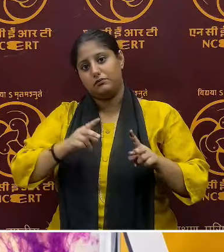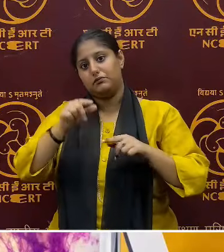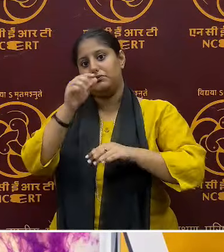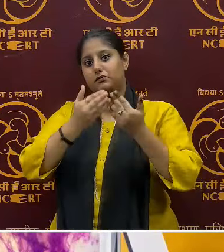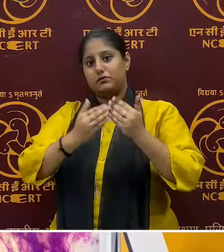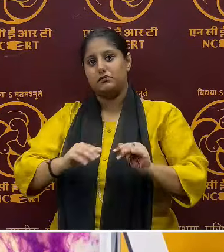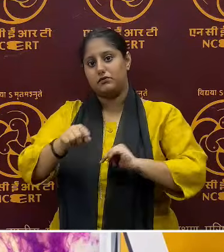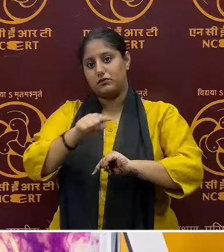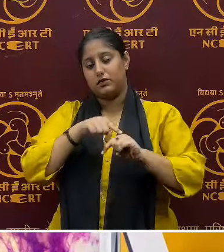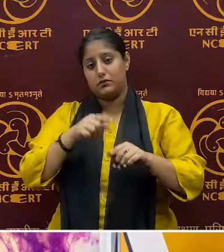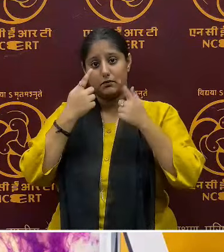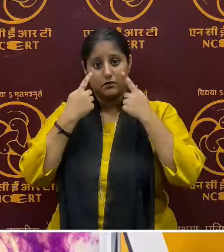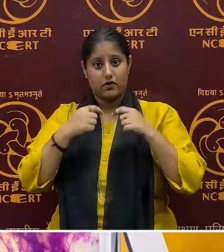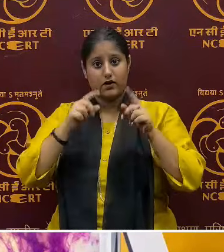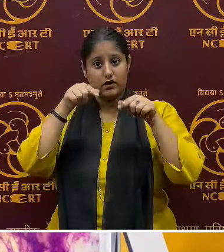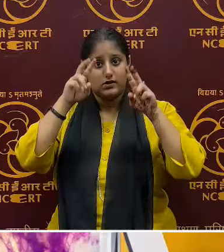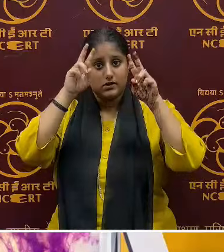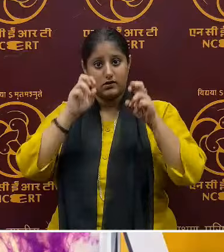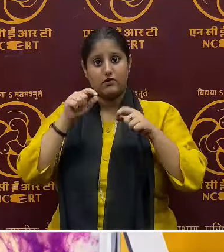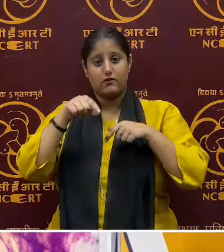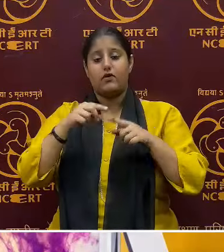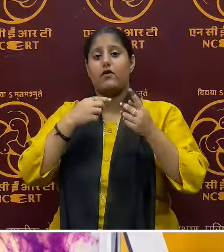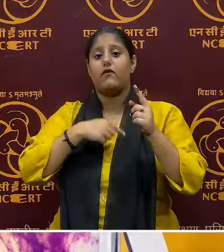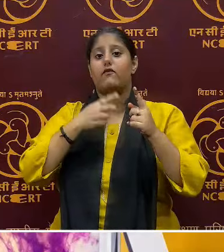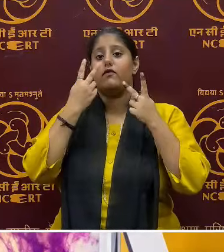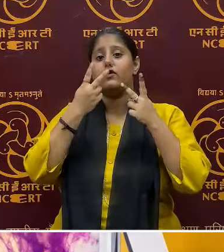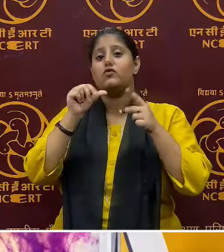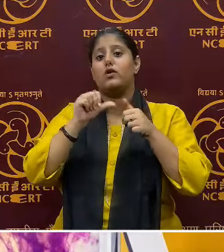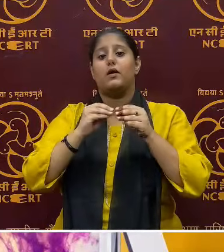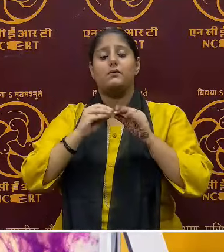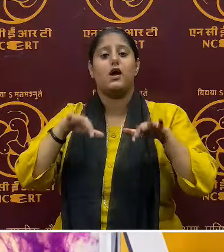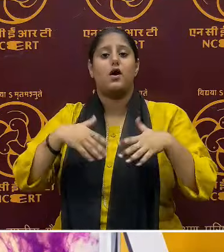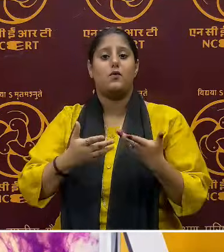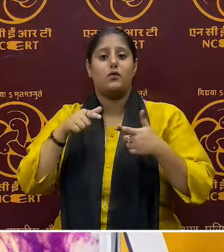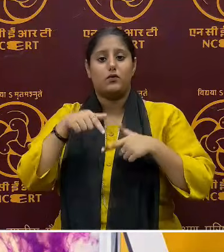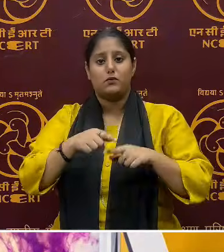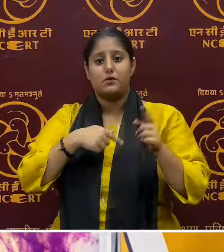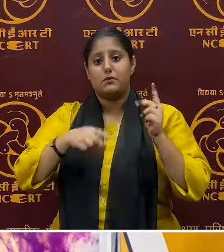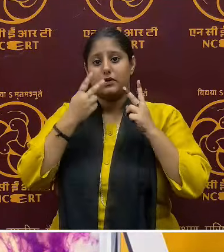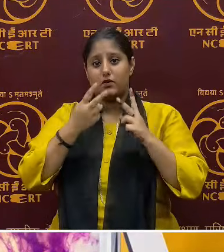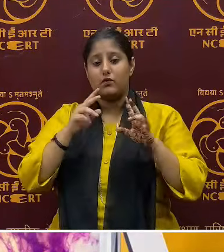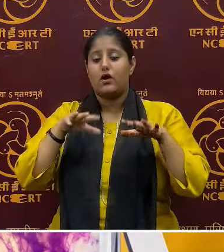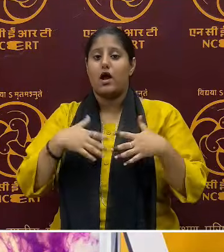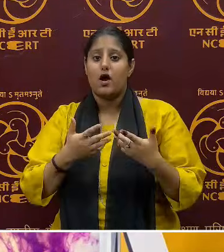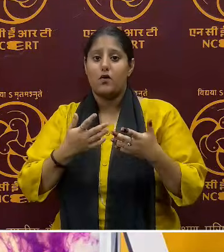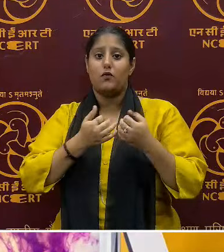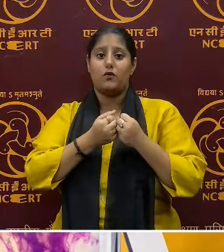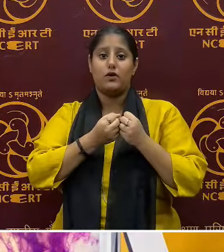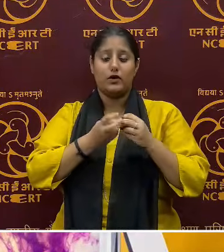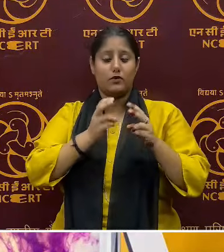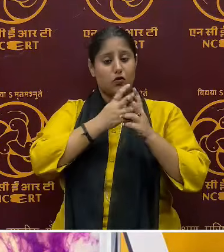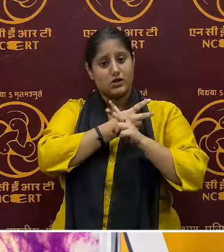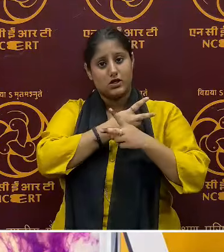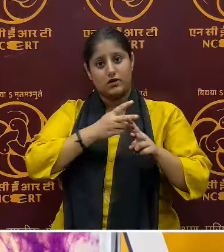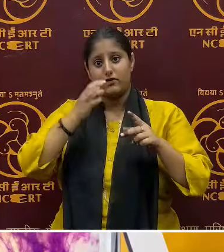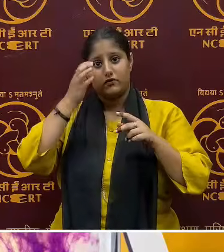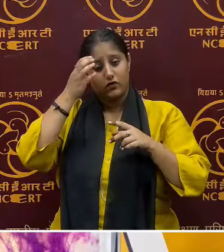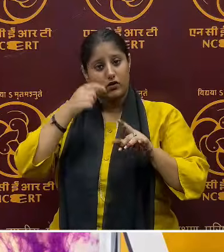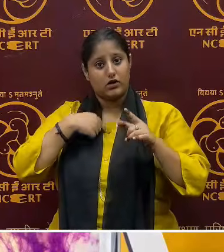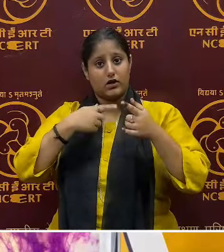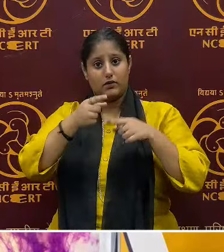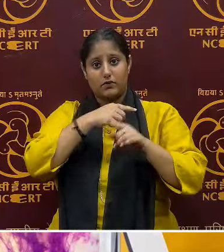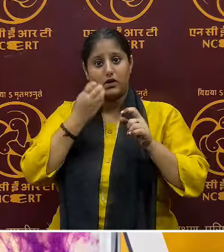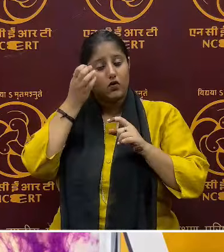to understand this topic through virtual labs, you will see how there is a lot of content to make you understand the